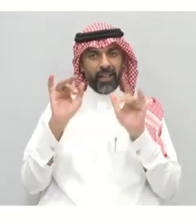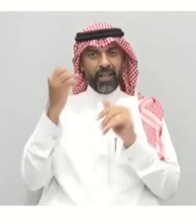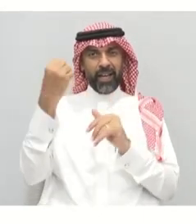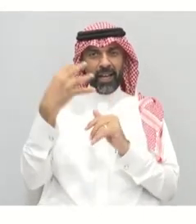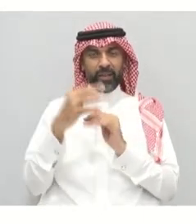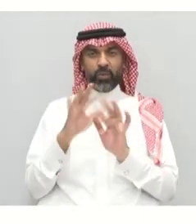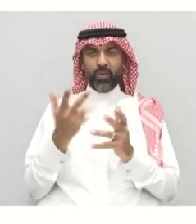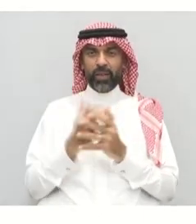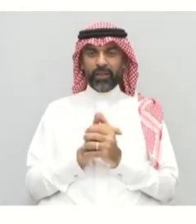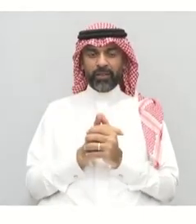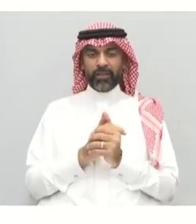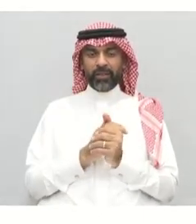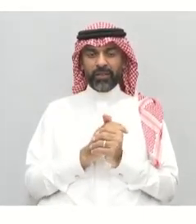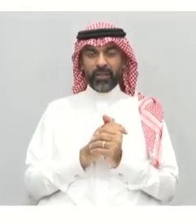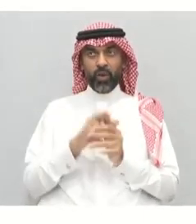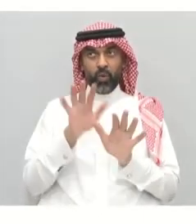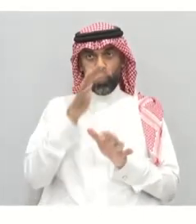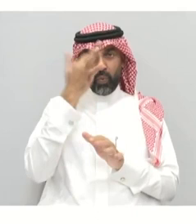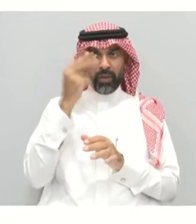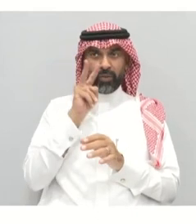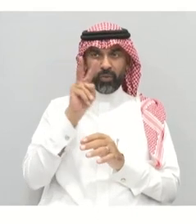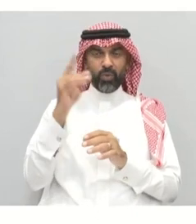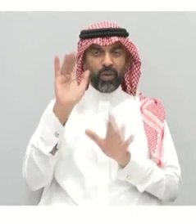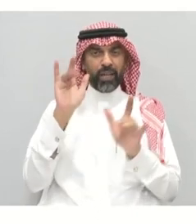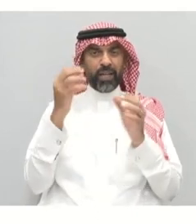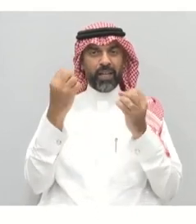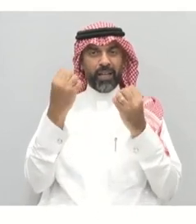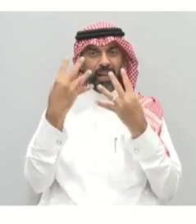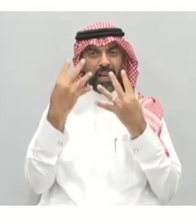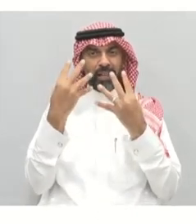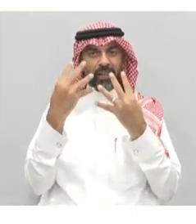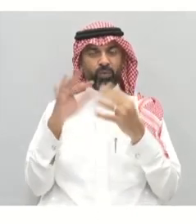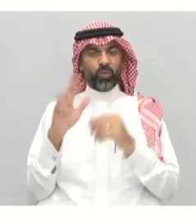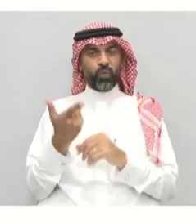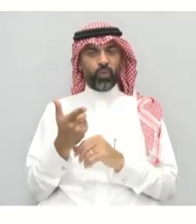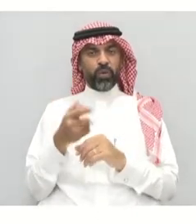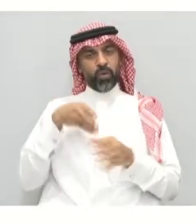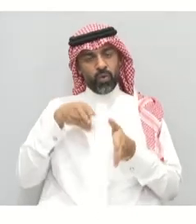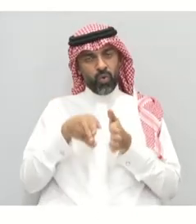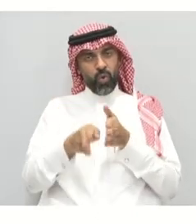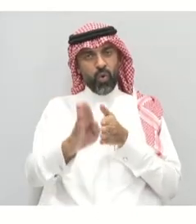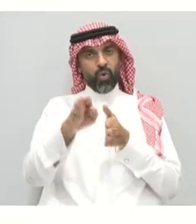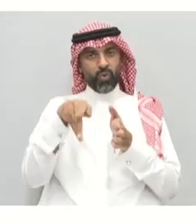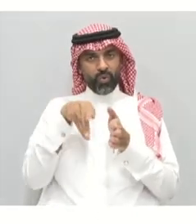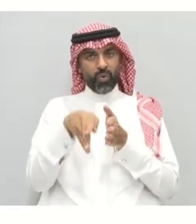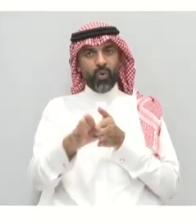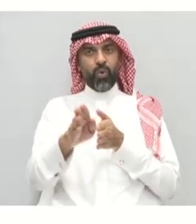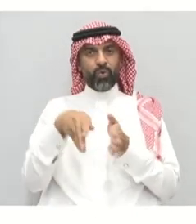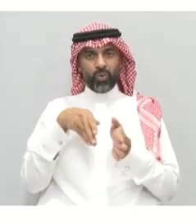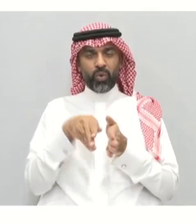green light, when you see a green light, go, go, go.